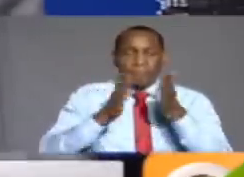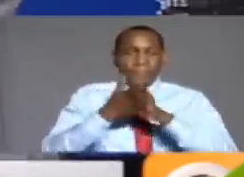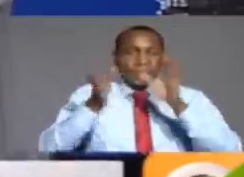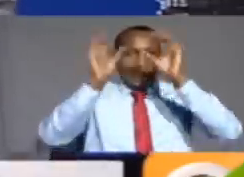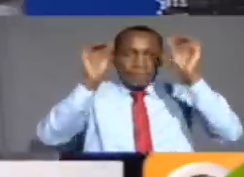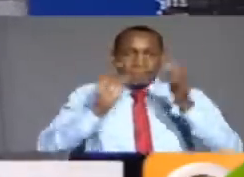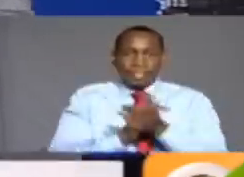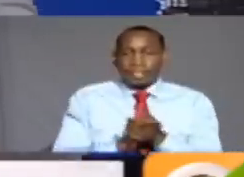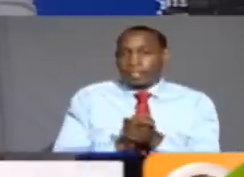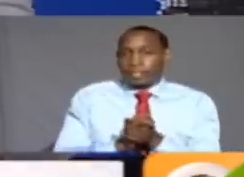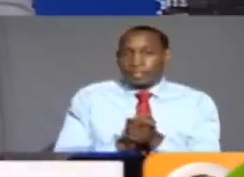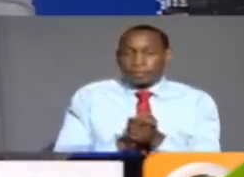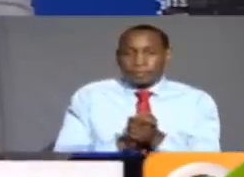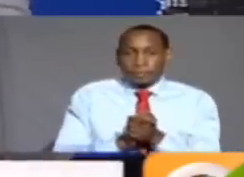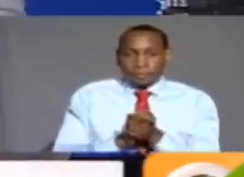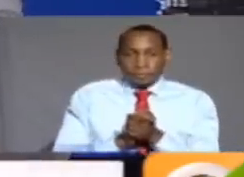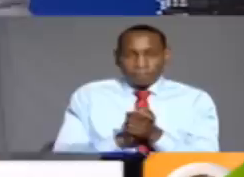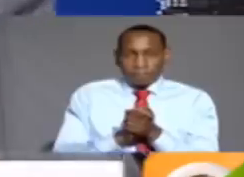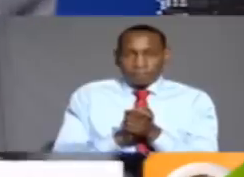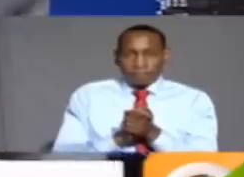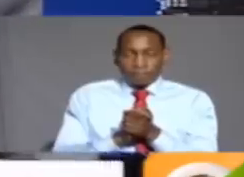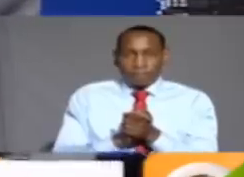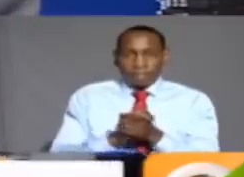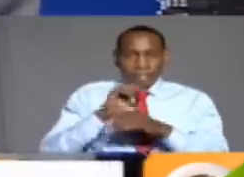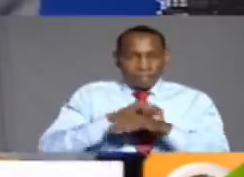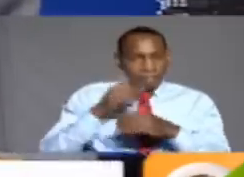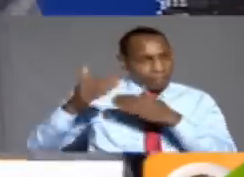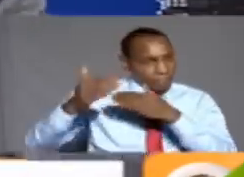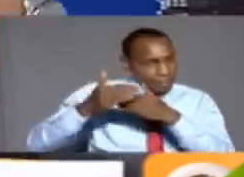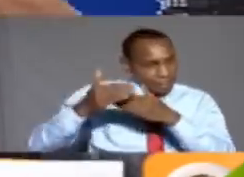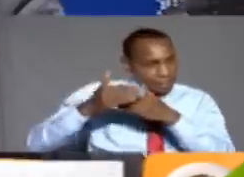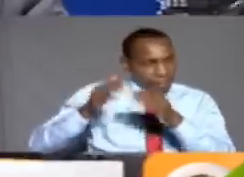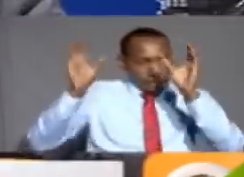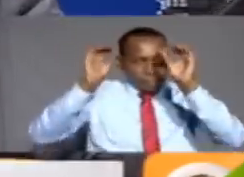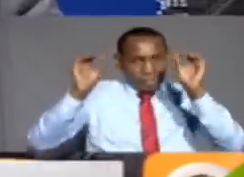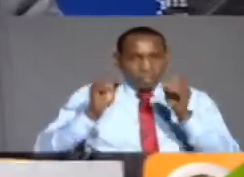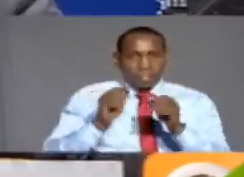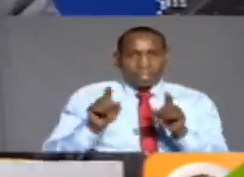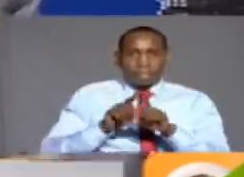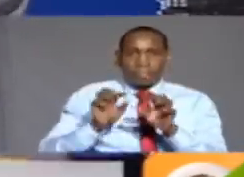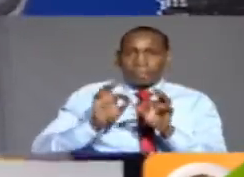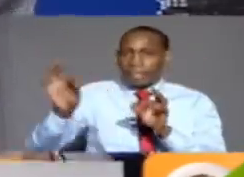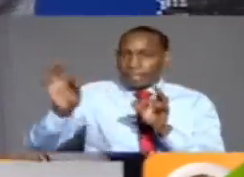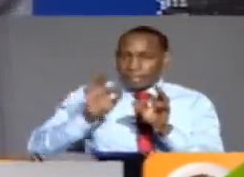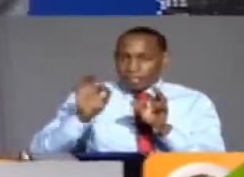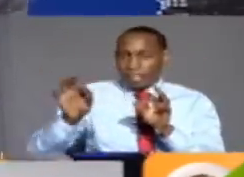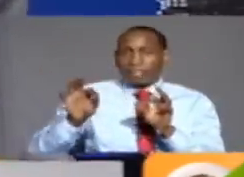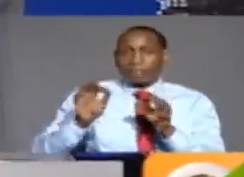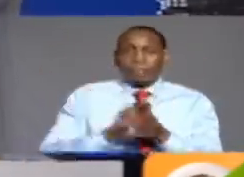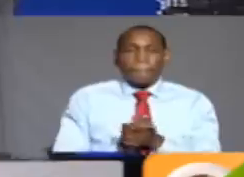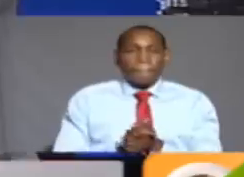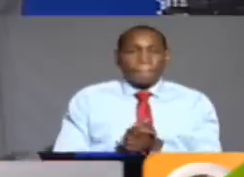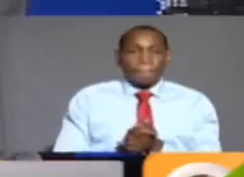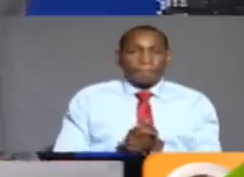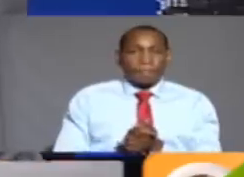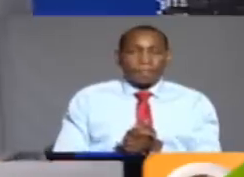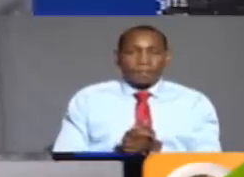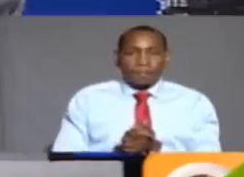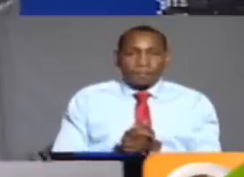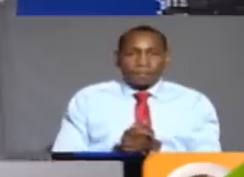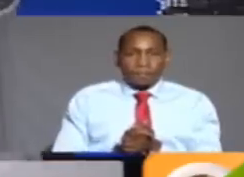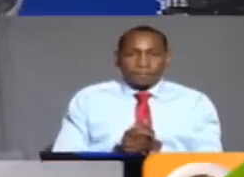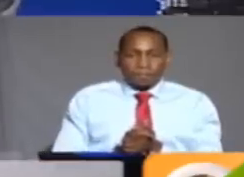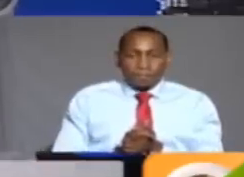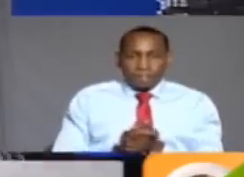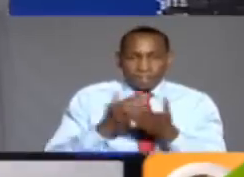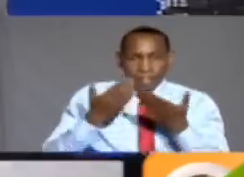president when he was this close, and to extend the dynasty. Those are the two. Let me speak